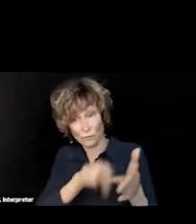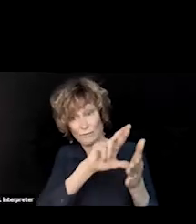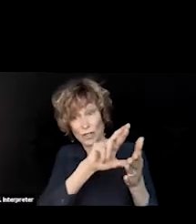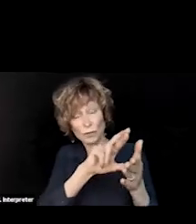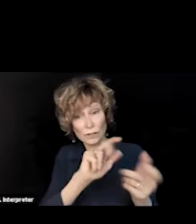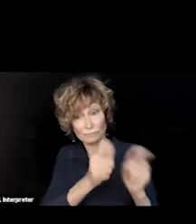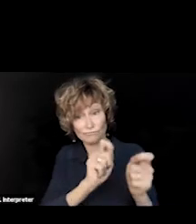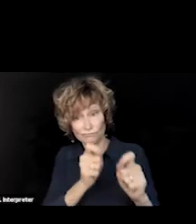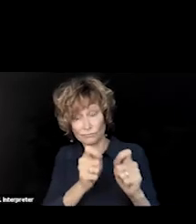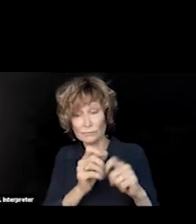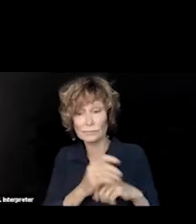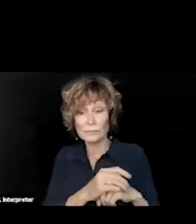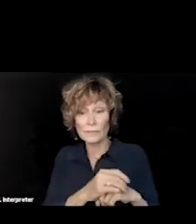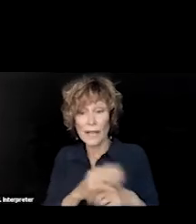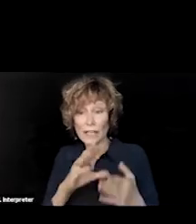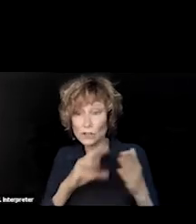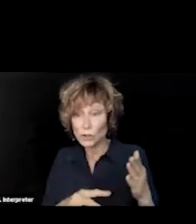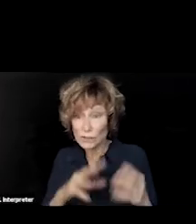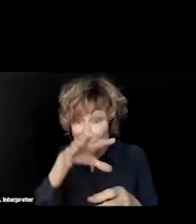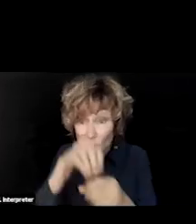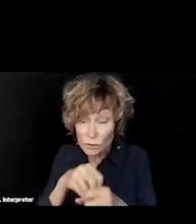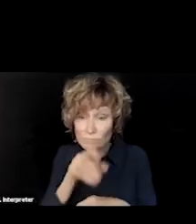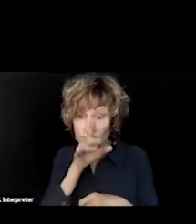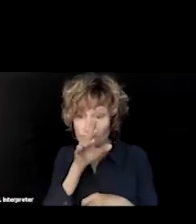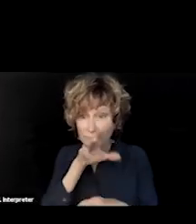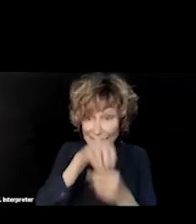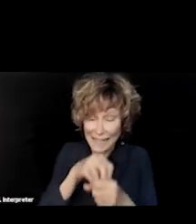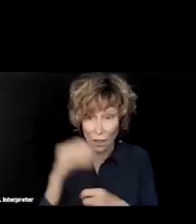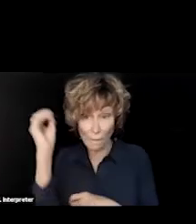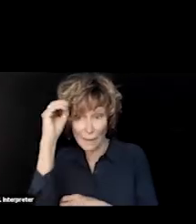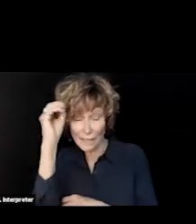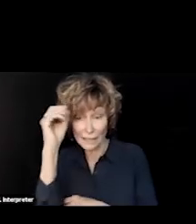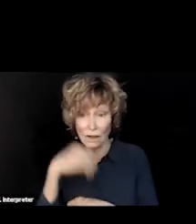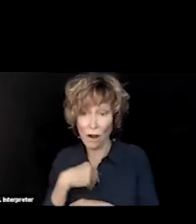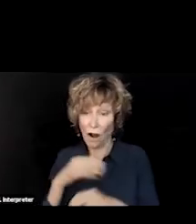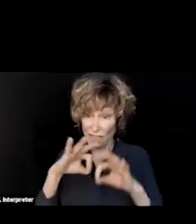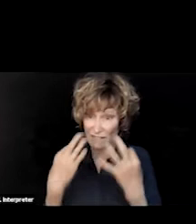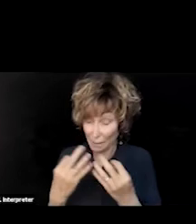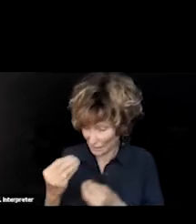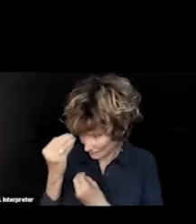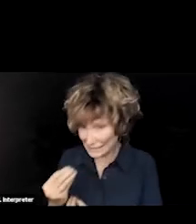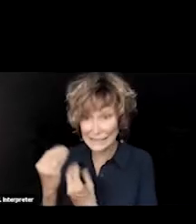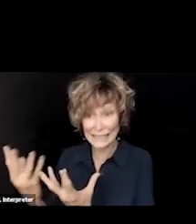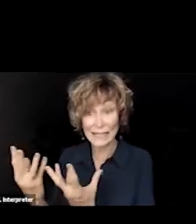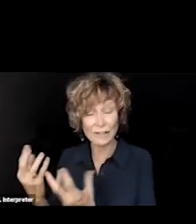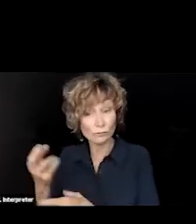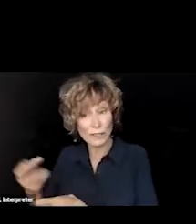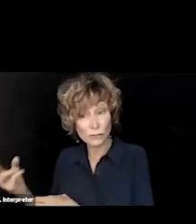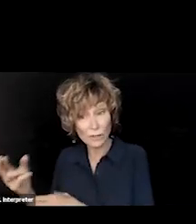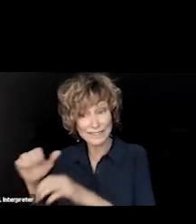updated? How about student voice? And are families given resources they need as partners in a systemic way?